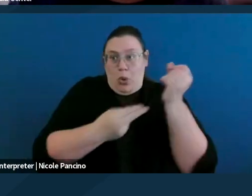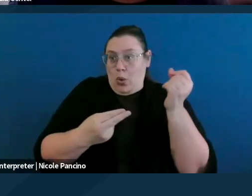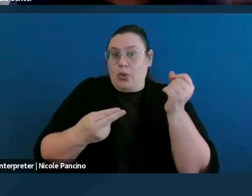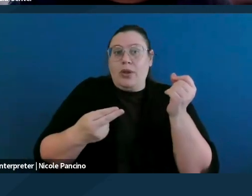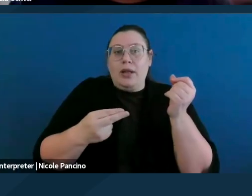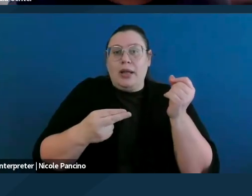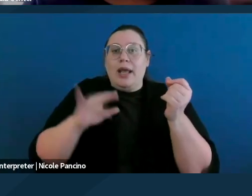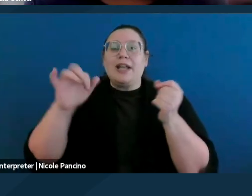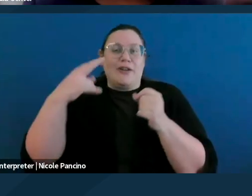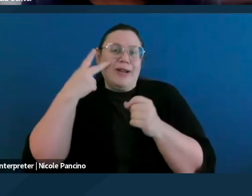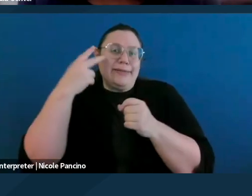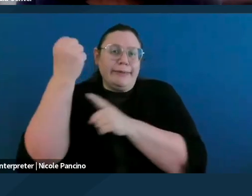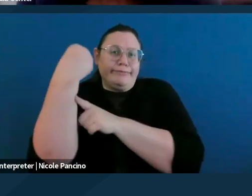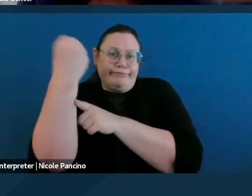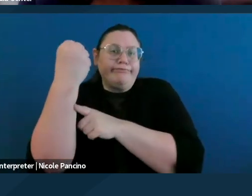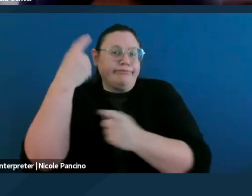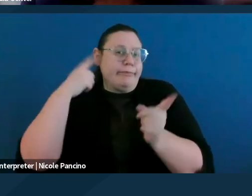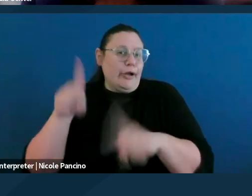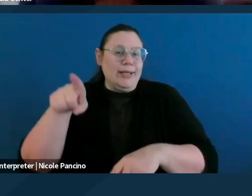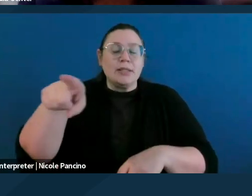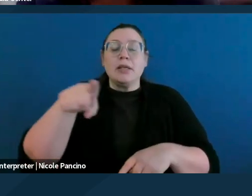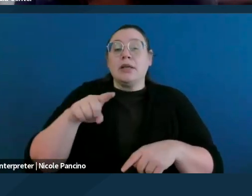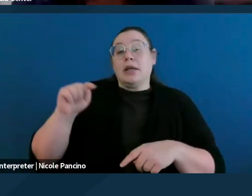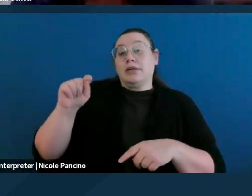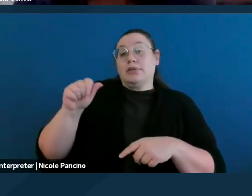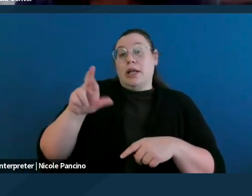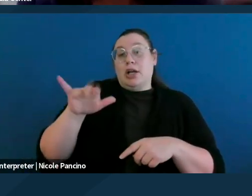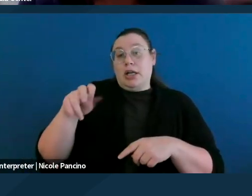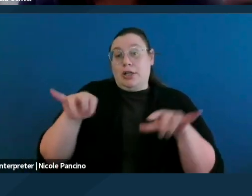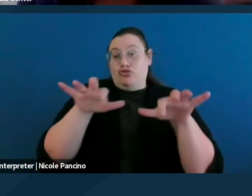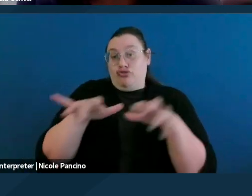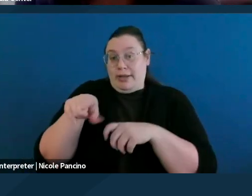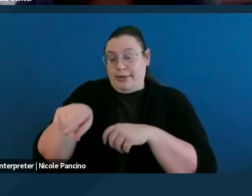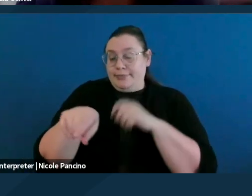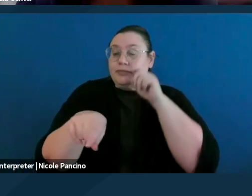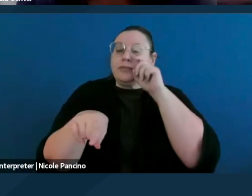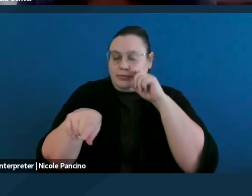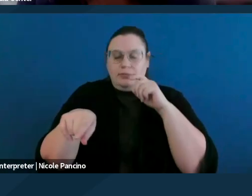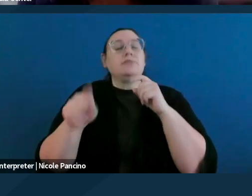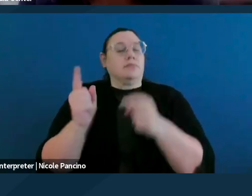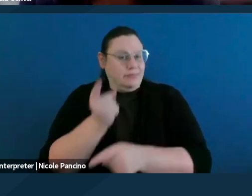Jennifer's nodding her head in agreement. Taryn also writes, it's correct that